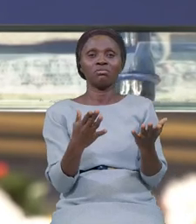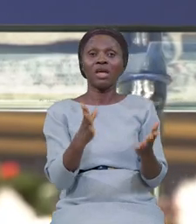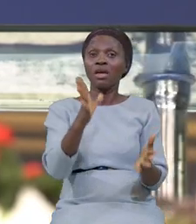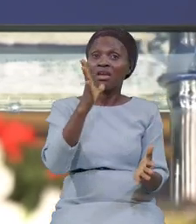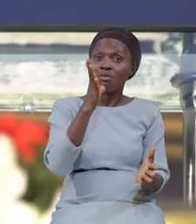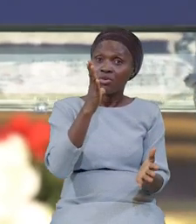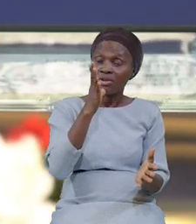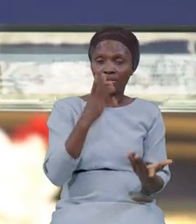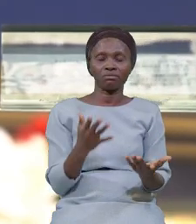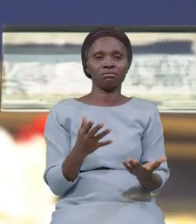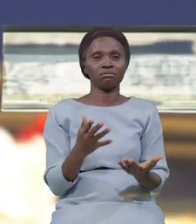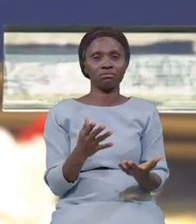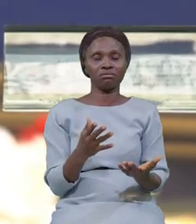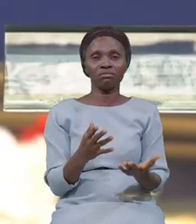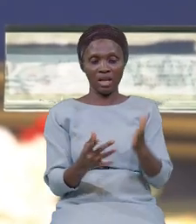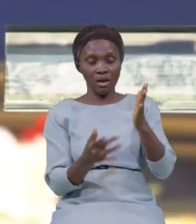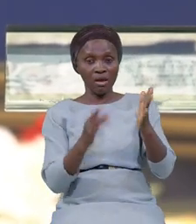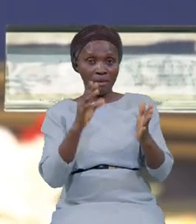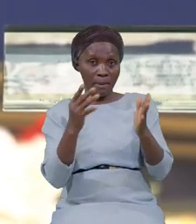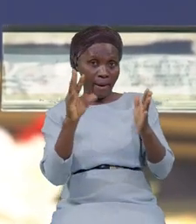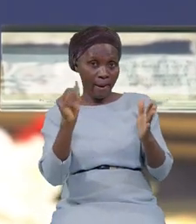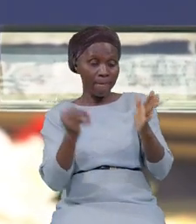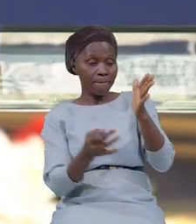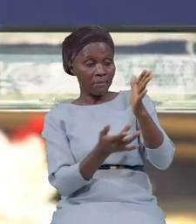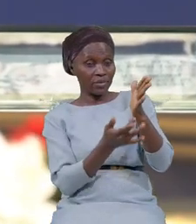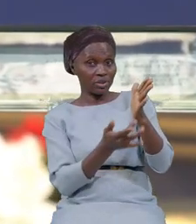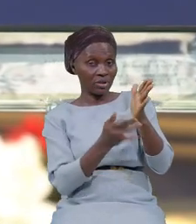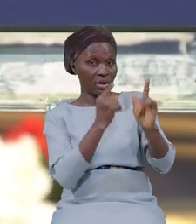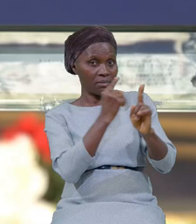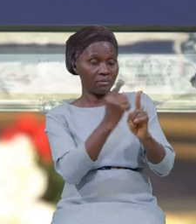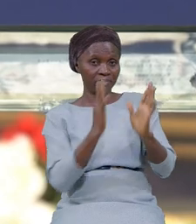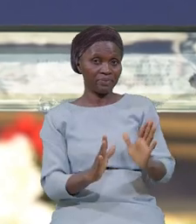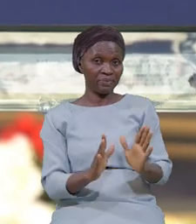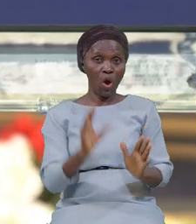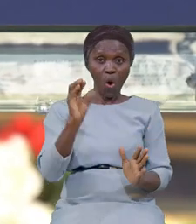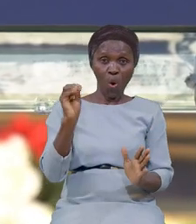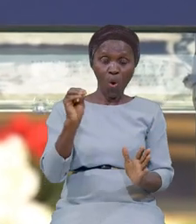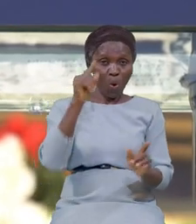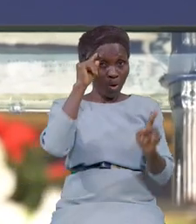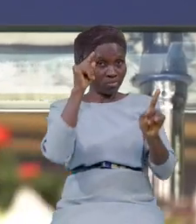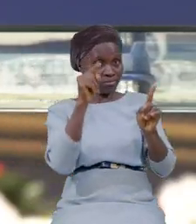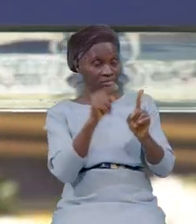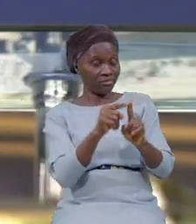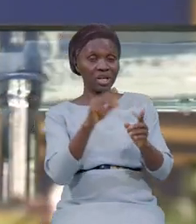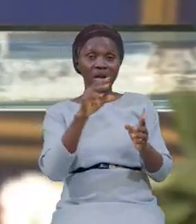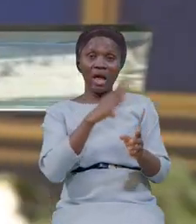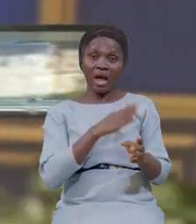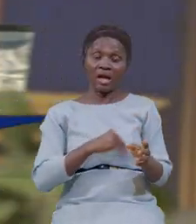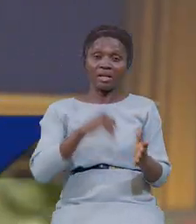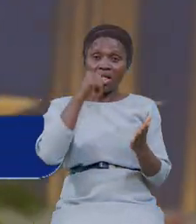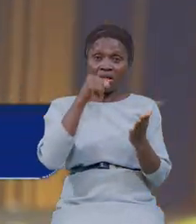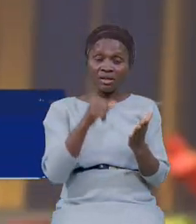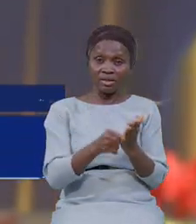Mother, objective optimist. And T here is transformational teacher.